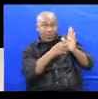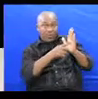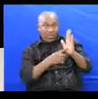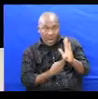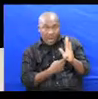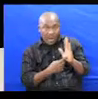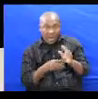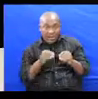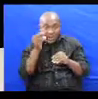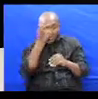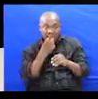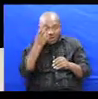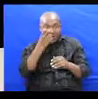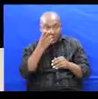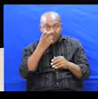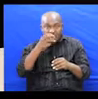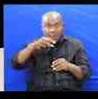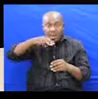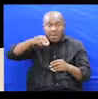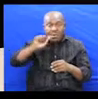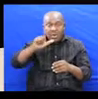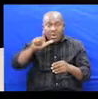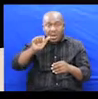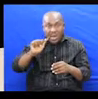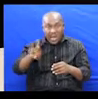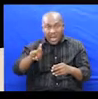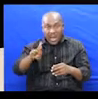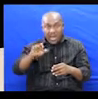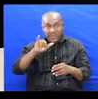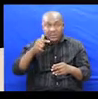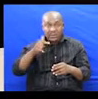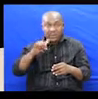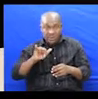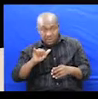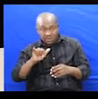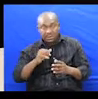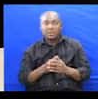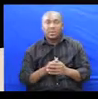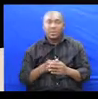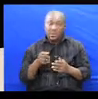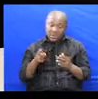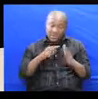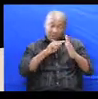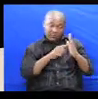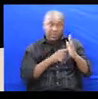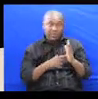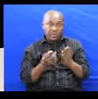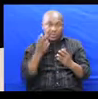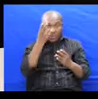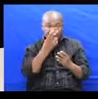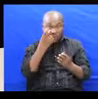a given substance. This is also another formula which you can apply when you want to calculate the